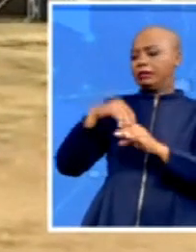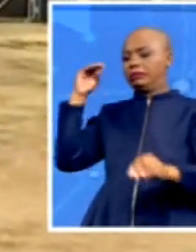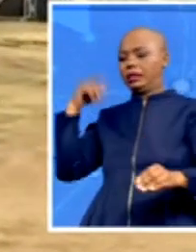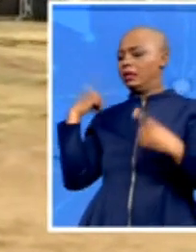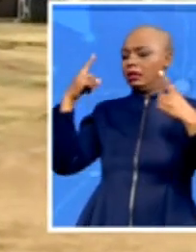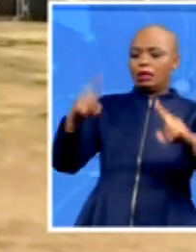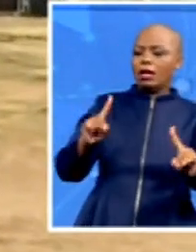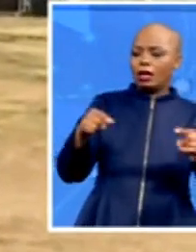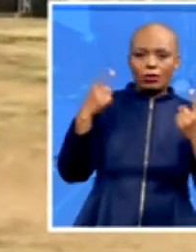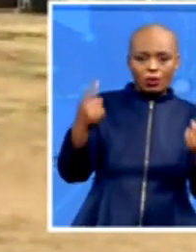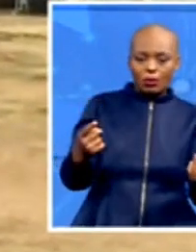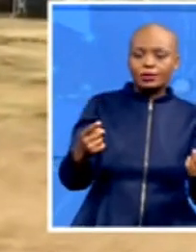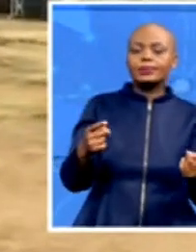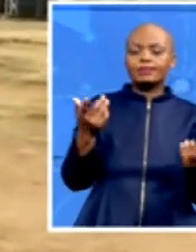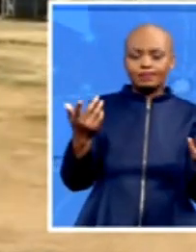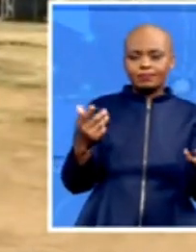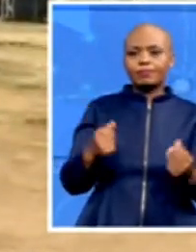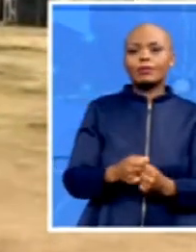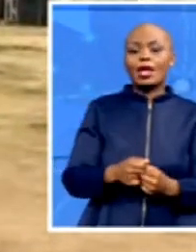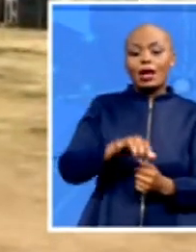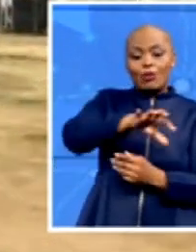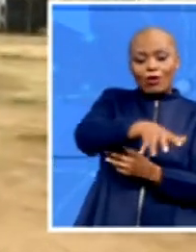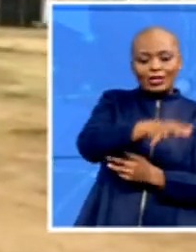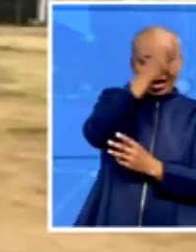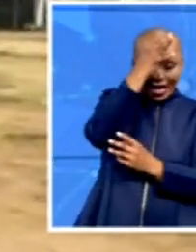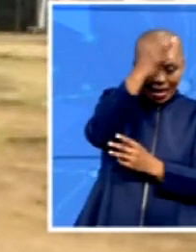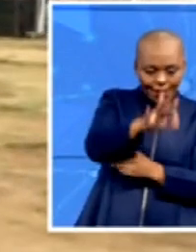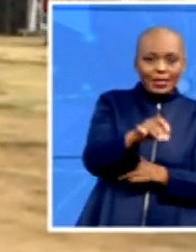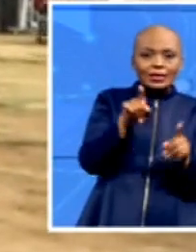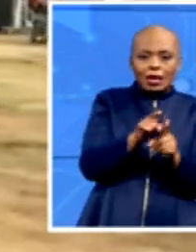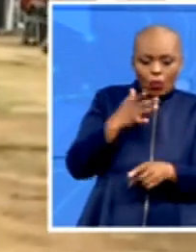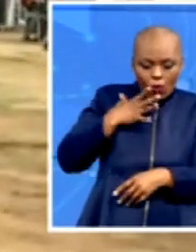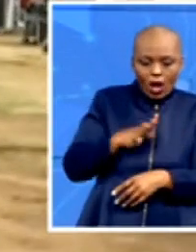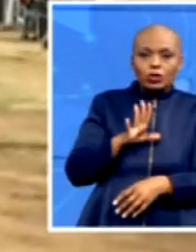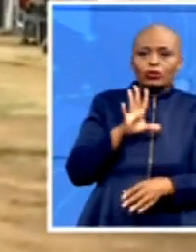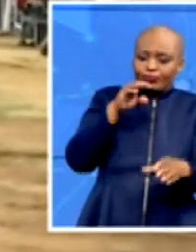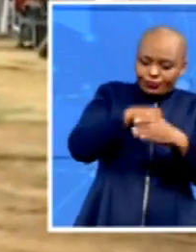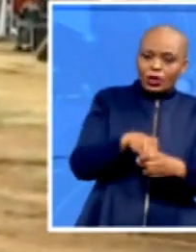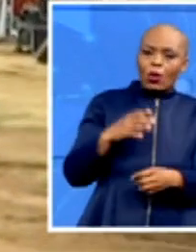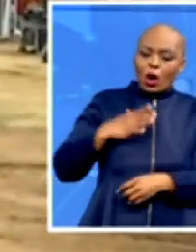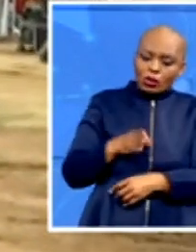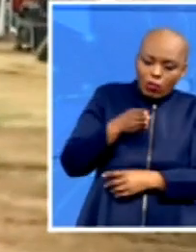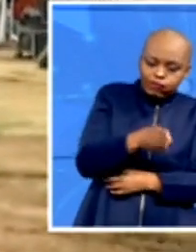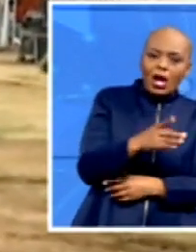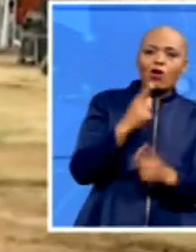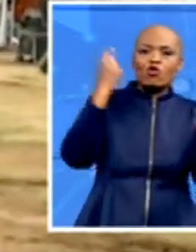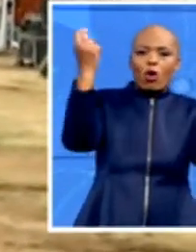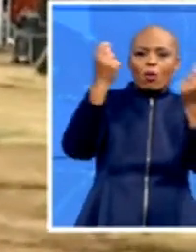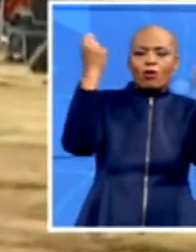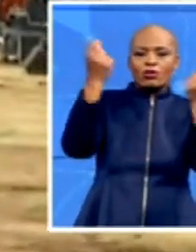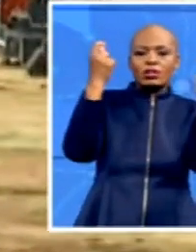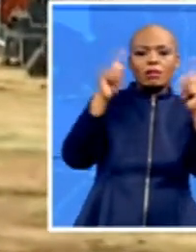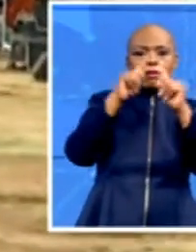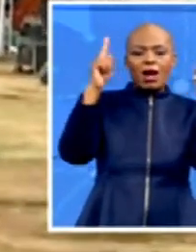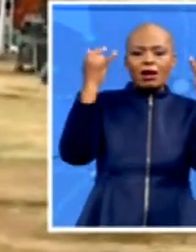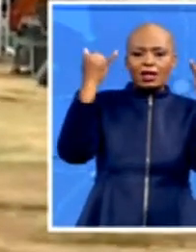the provincial government. Also, they wanted to be part of today's commemoration, but then they had pulled out on the last minute. But he was saying that